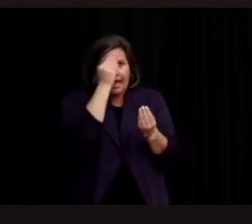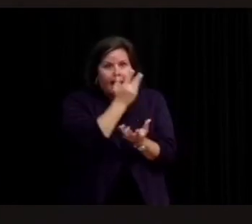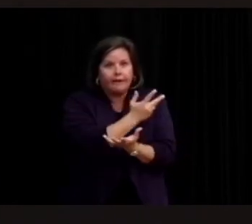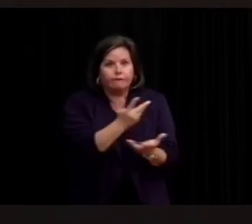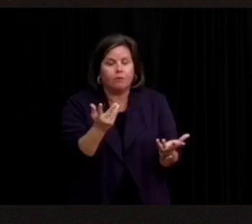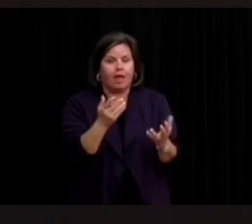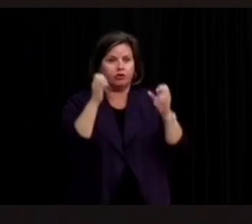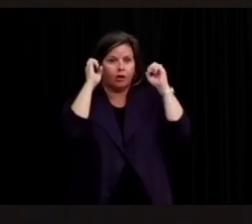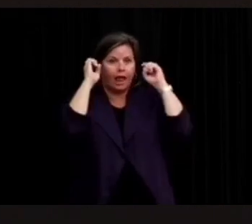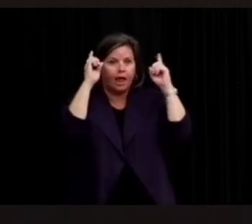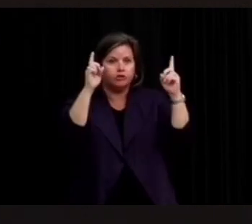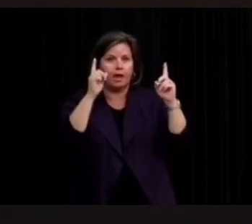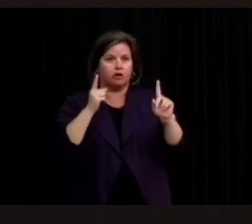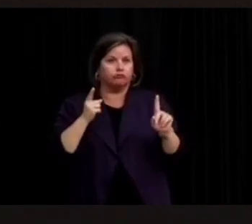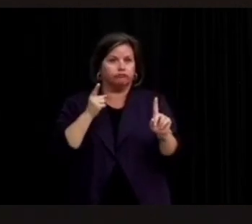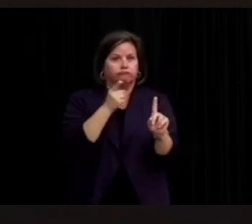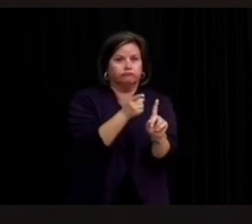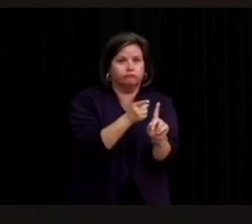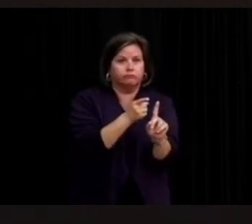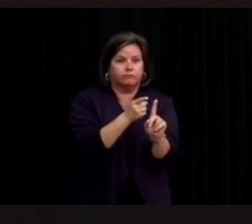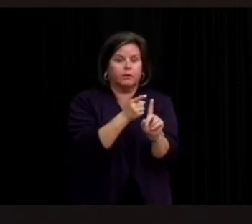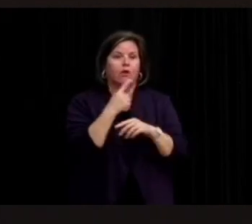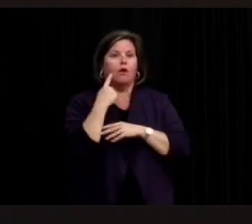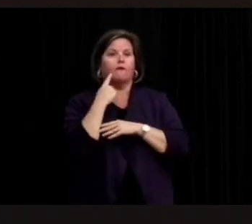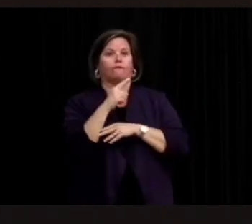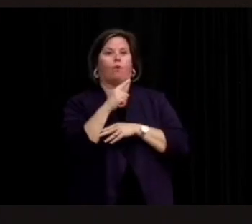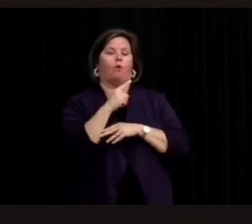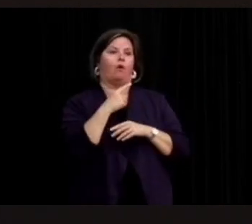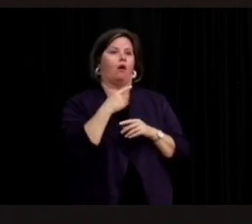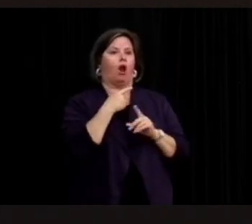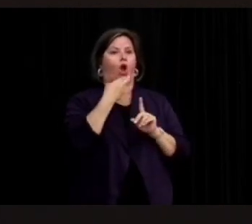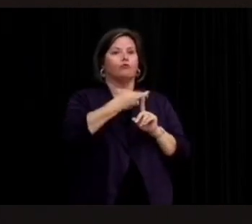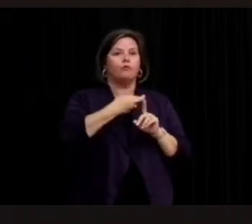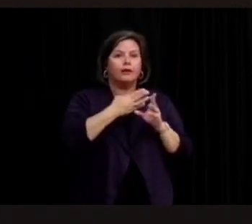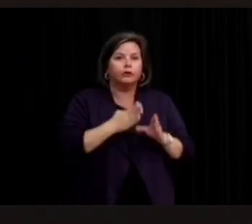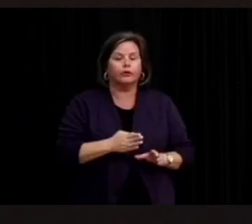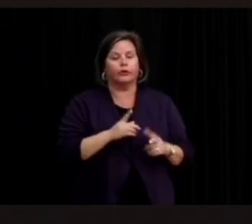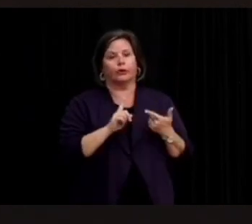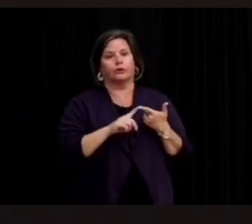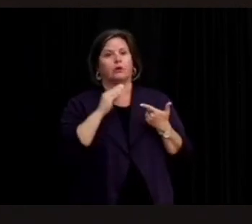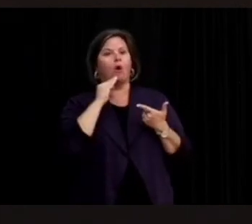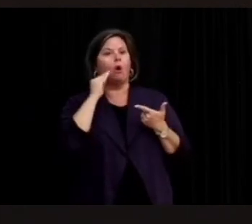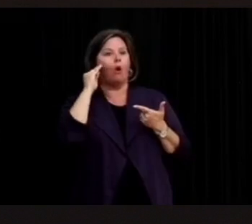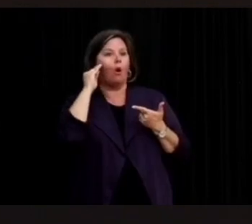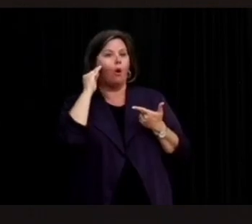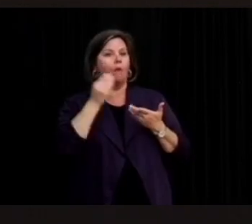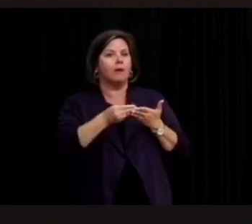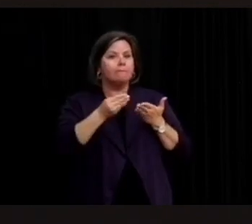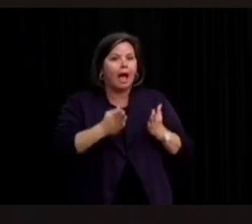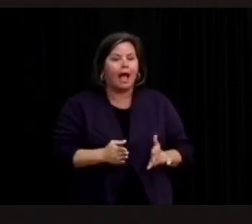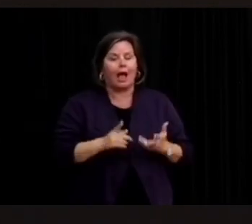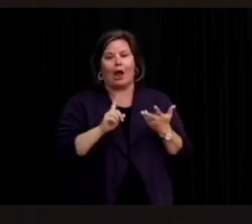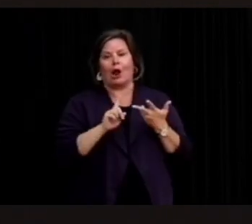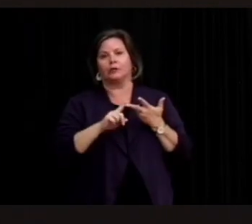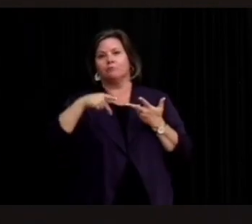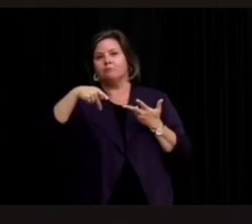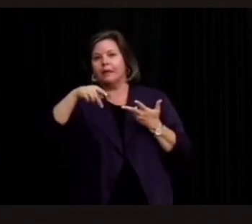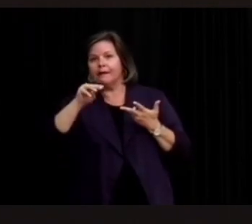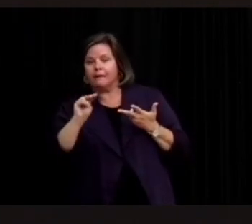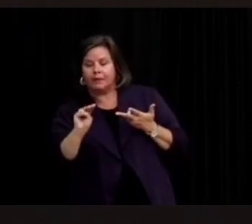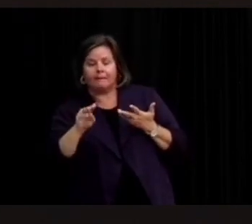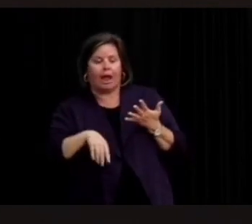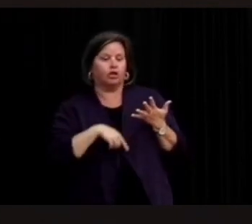education campaigns aimed at renters, home buyers, property managers,